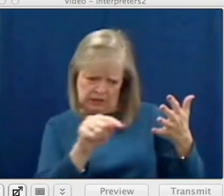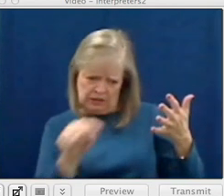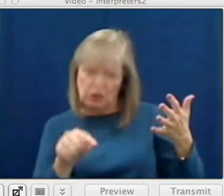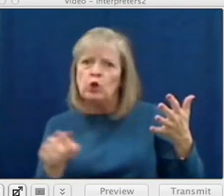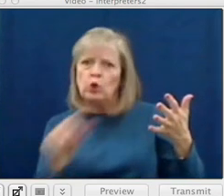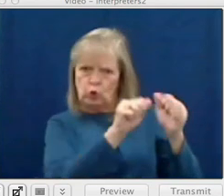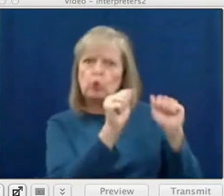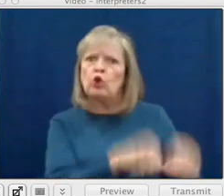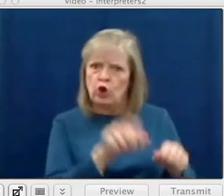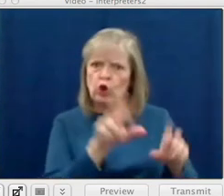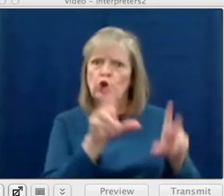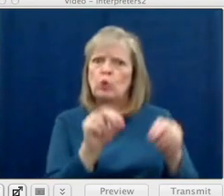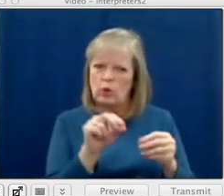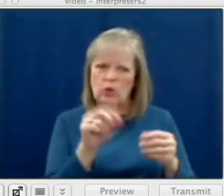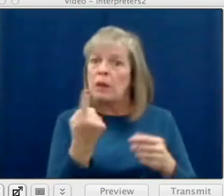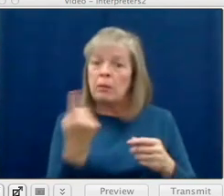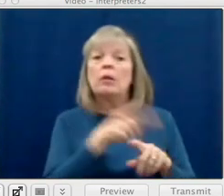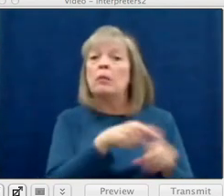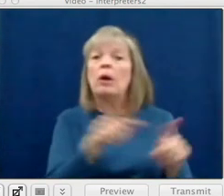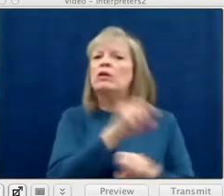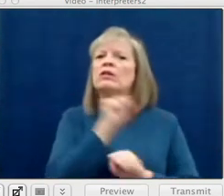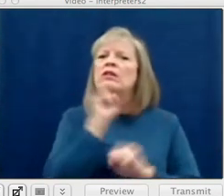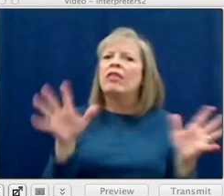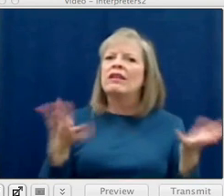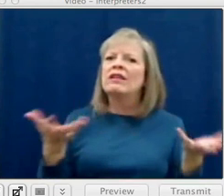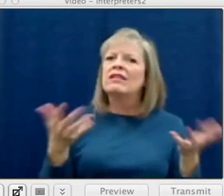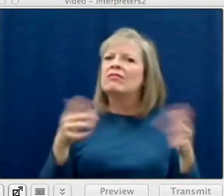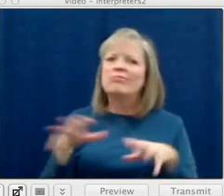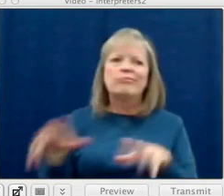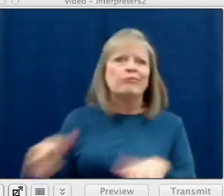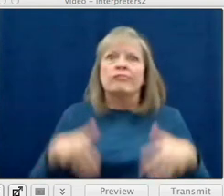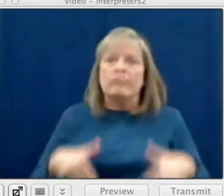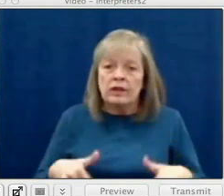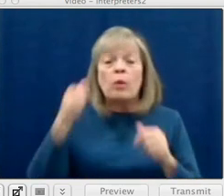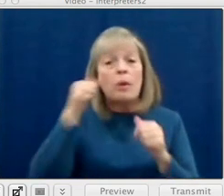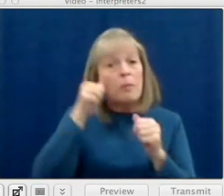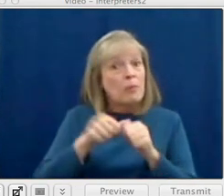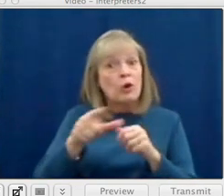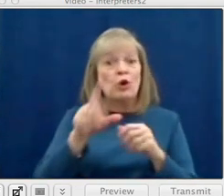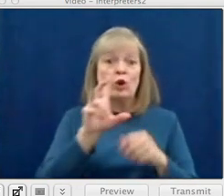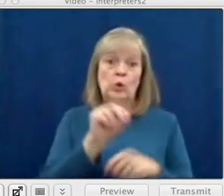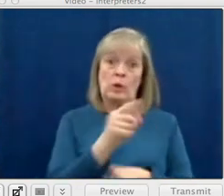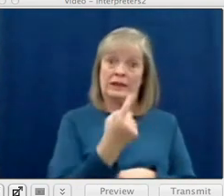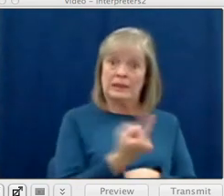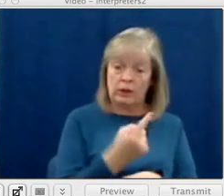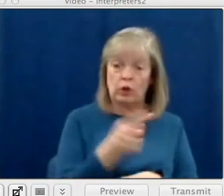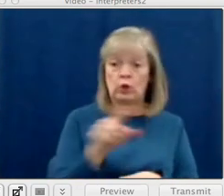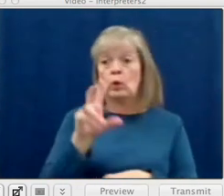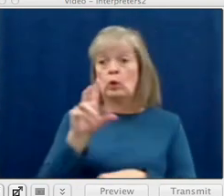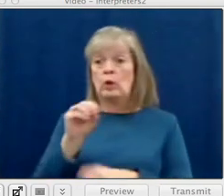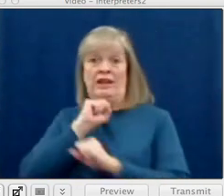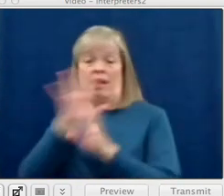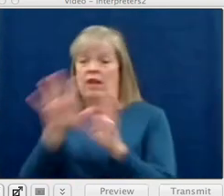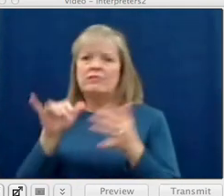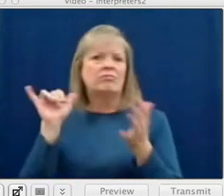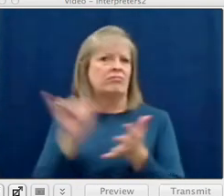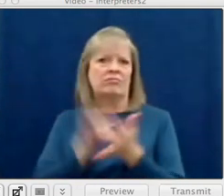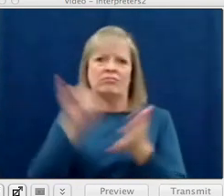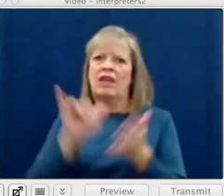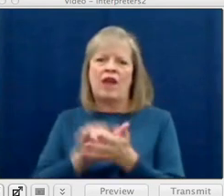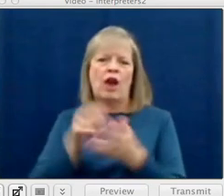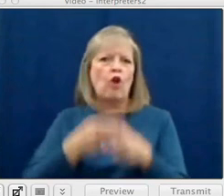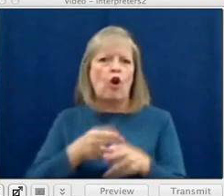but they did nothing. Because if you remember, when you do something or do nothing, we still call that a control decision. But people are